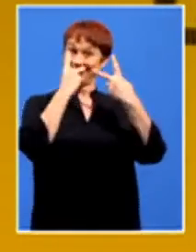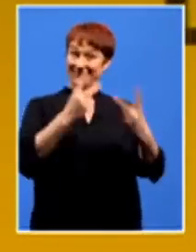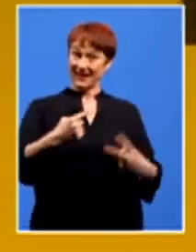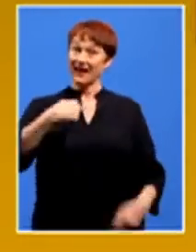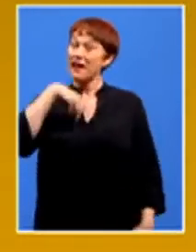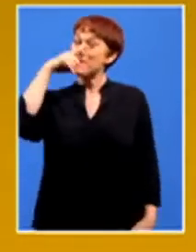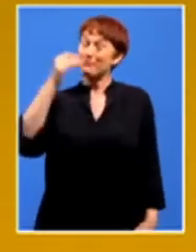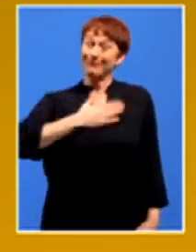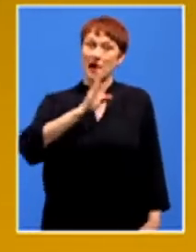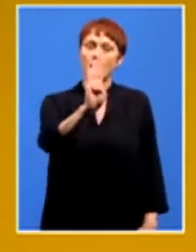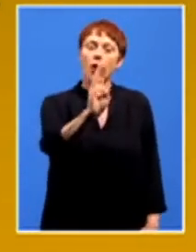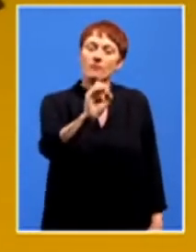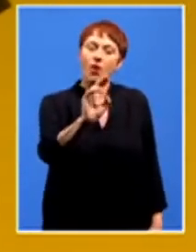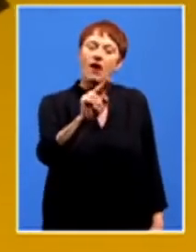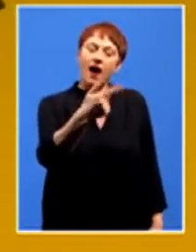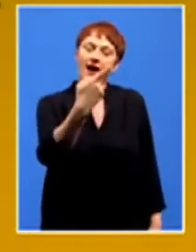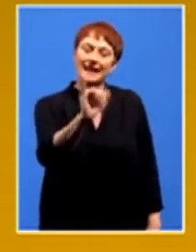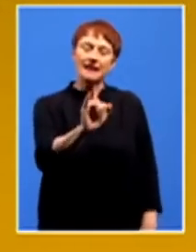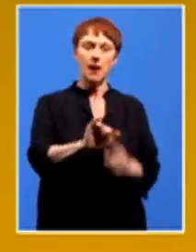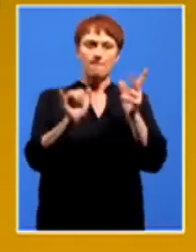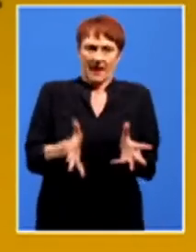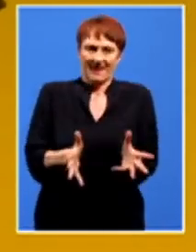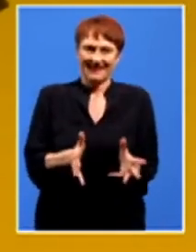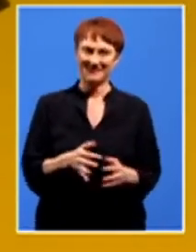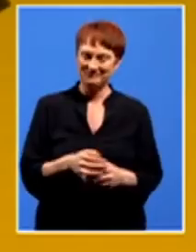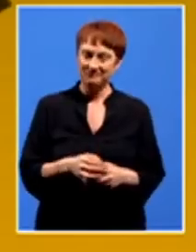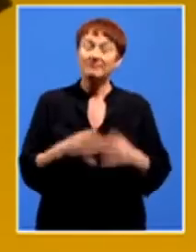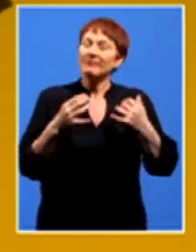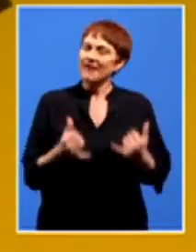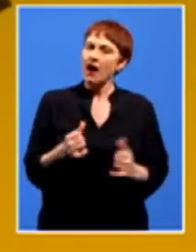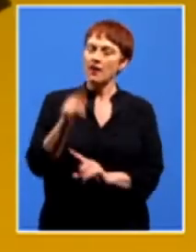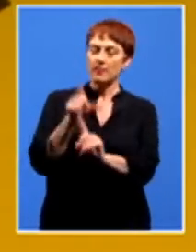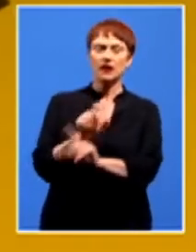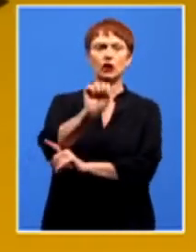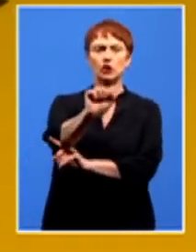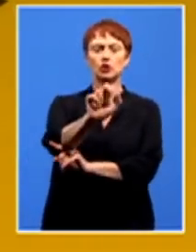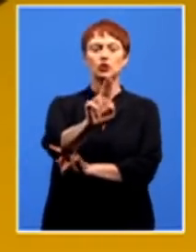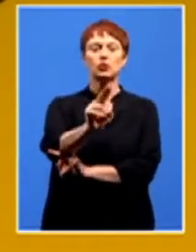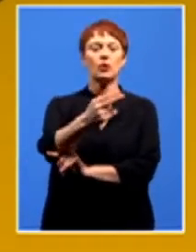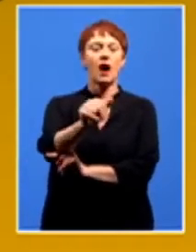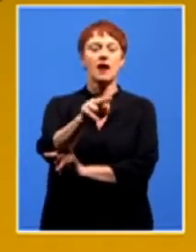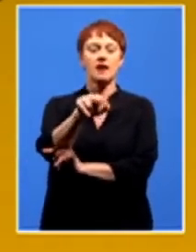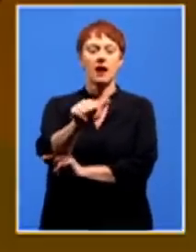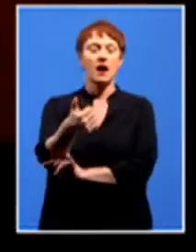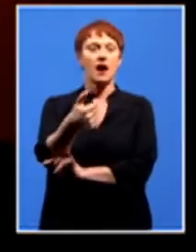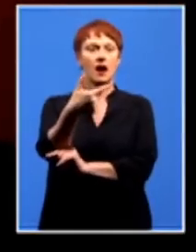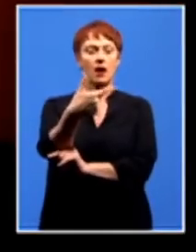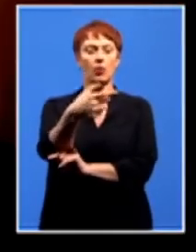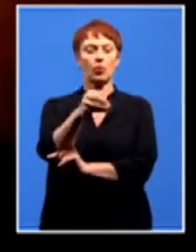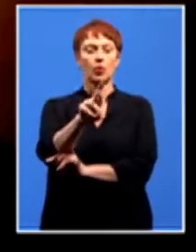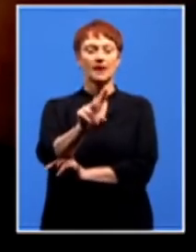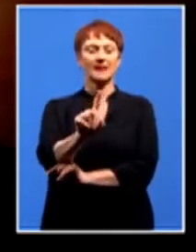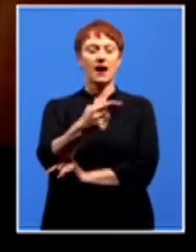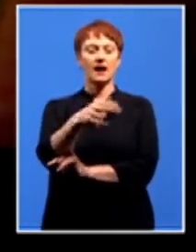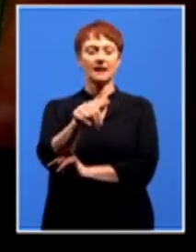simply Bongani, that's all there is to that. All right, we're joined now by an industry specialist, Suhana Gordon, who's the creative director at FCB